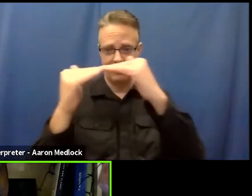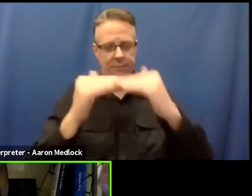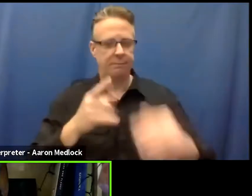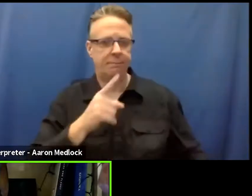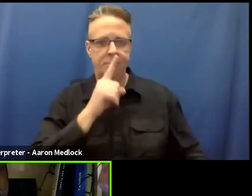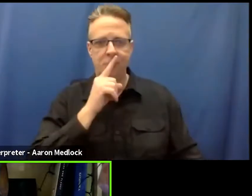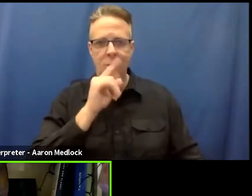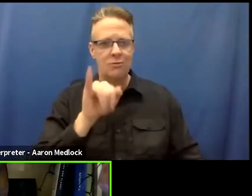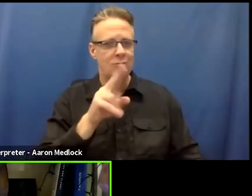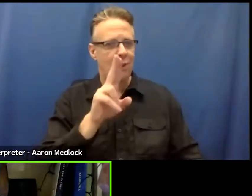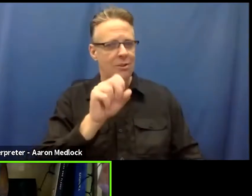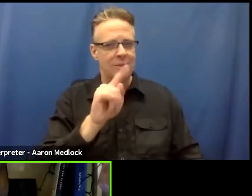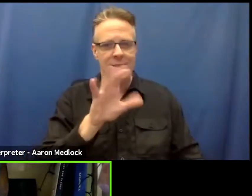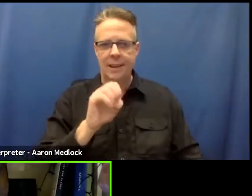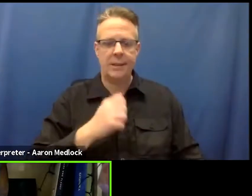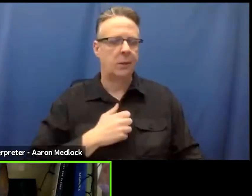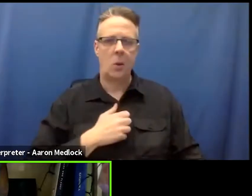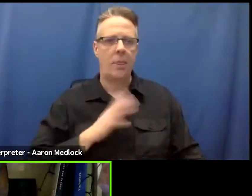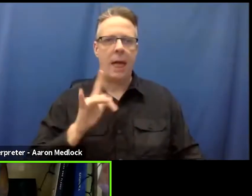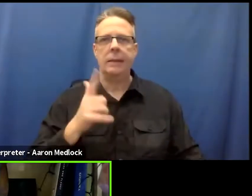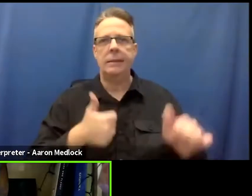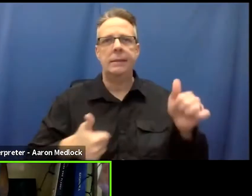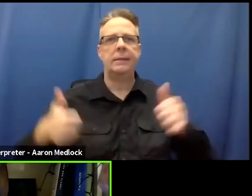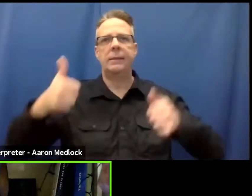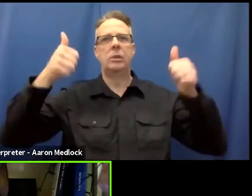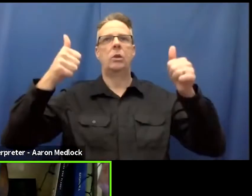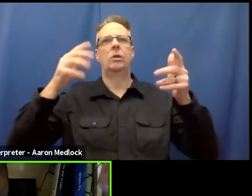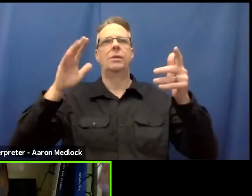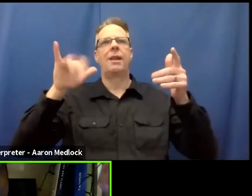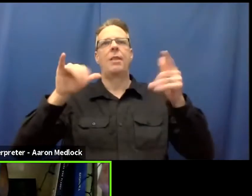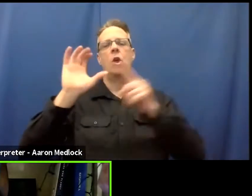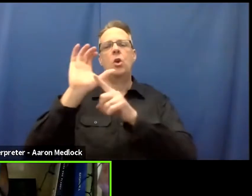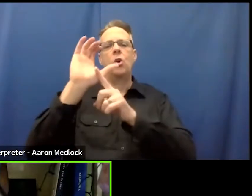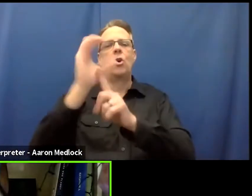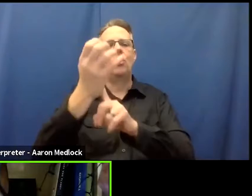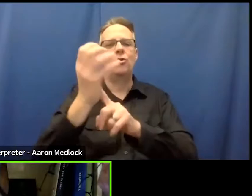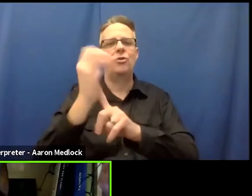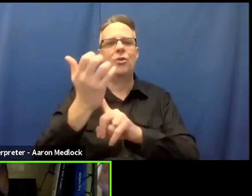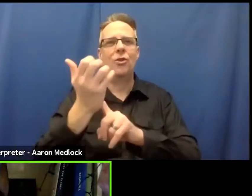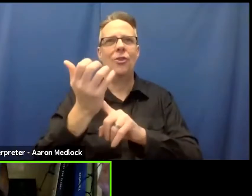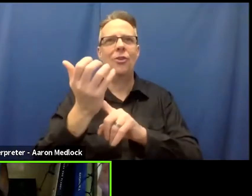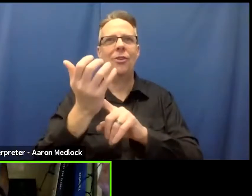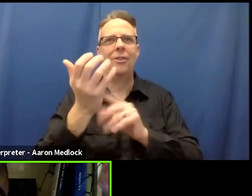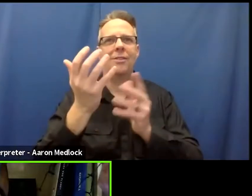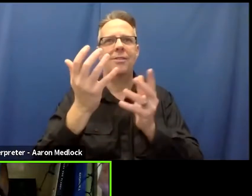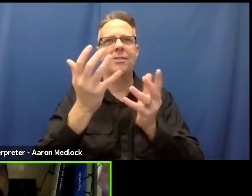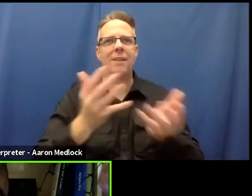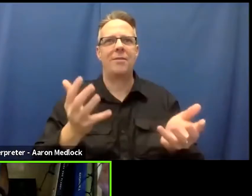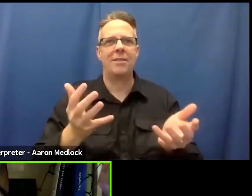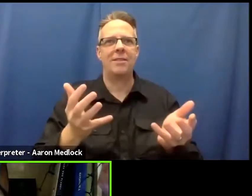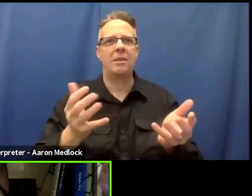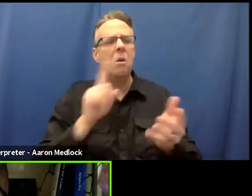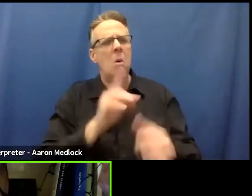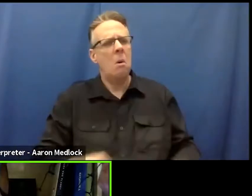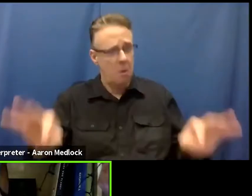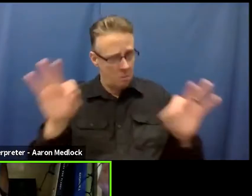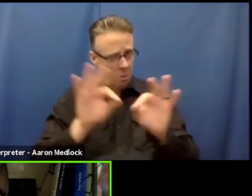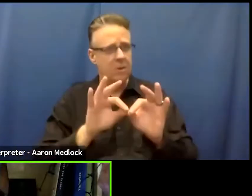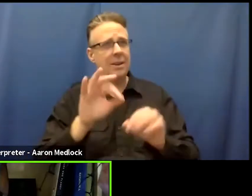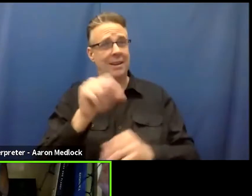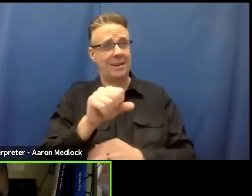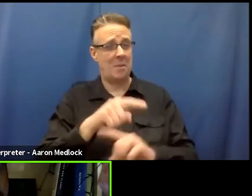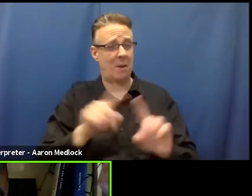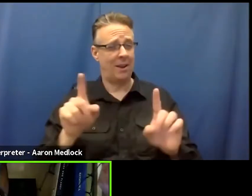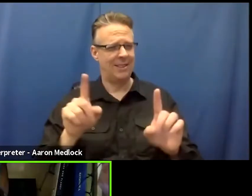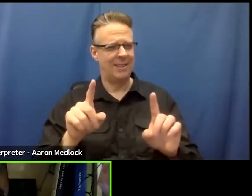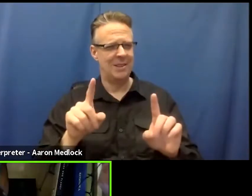It's all that kind of top level cultural stuff that is important, but